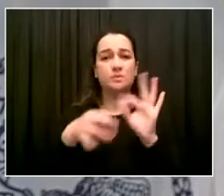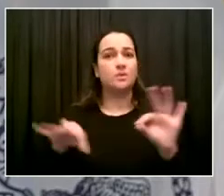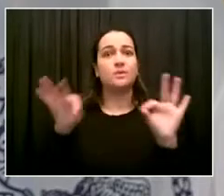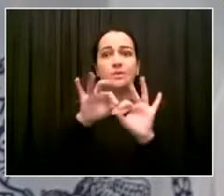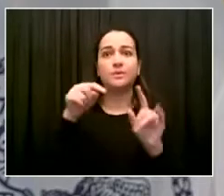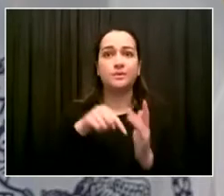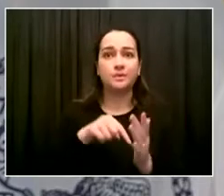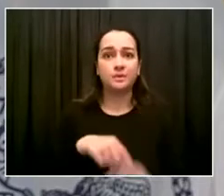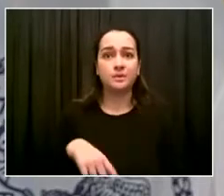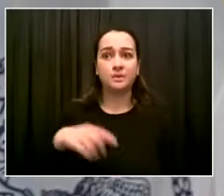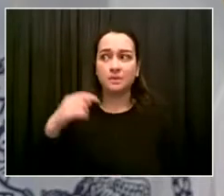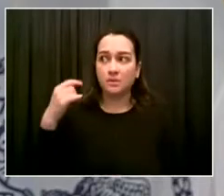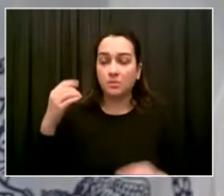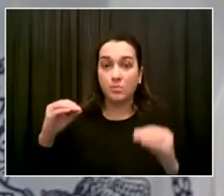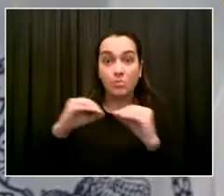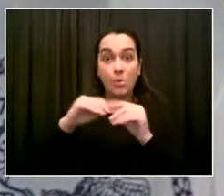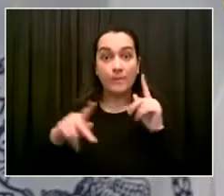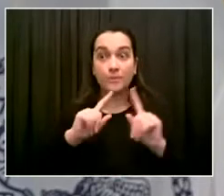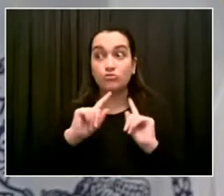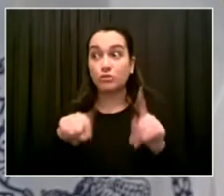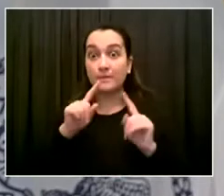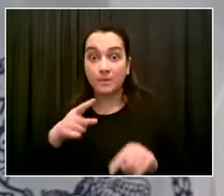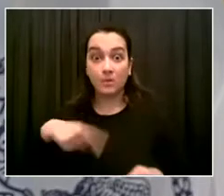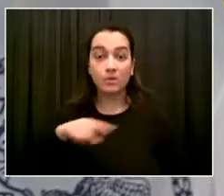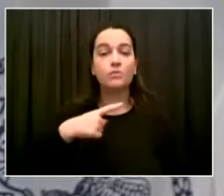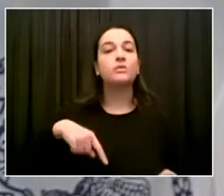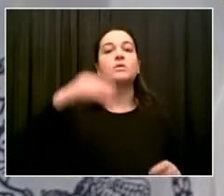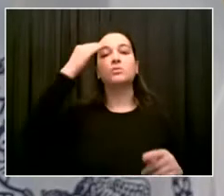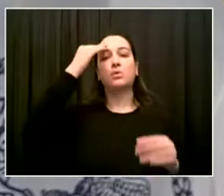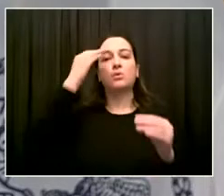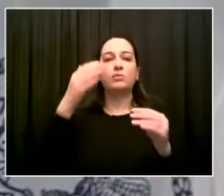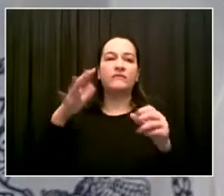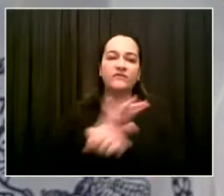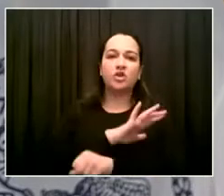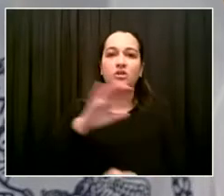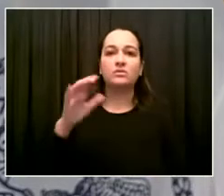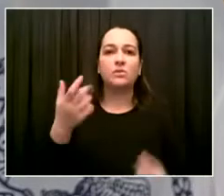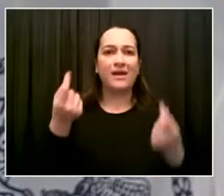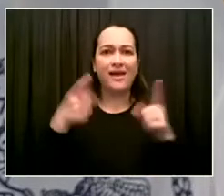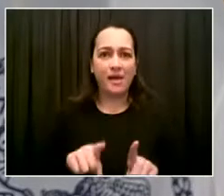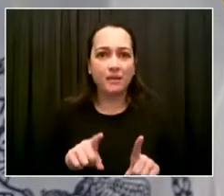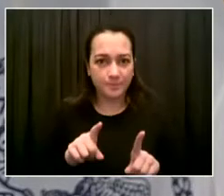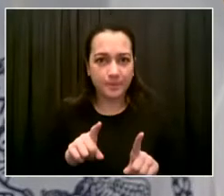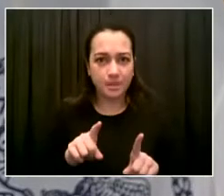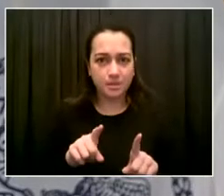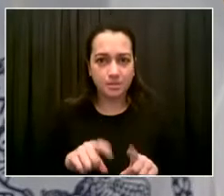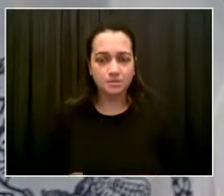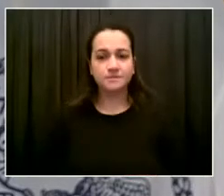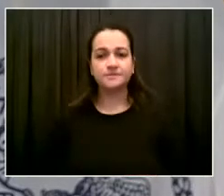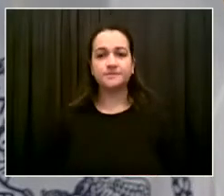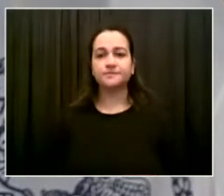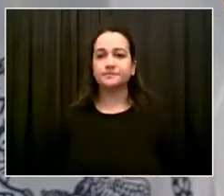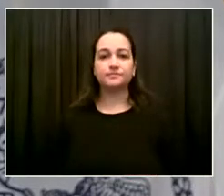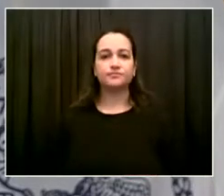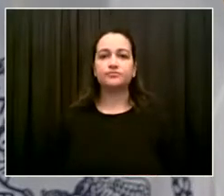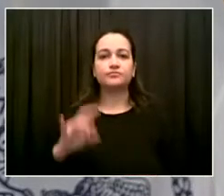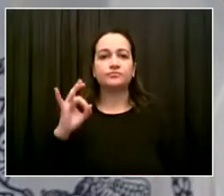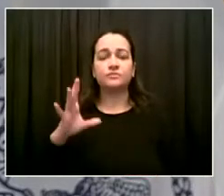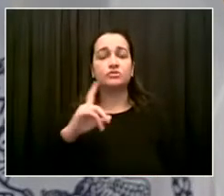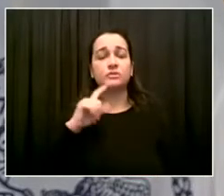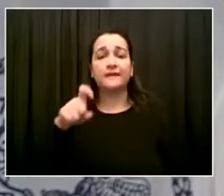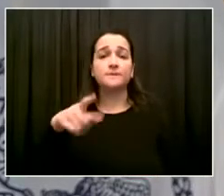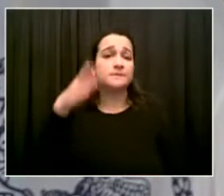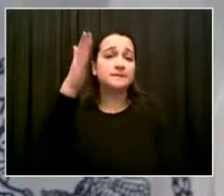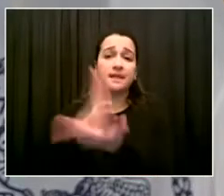can do, report anything you've seen. You can go to nyc.gov/stopasianhate. We all have to be a part of